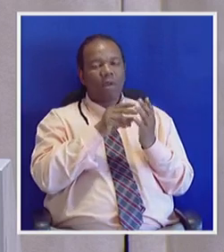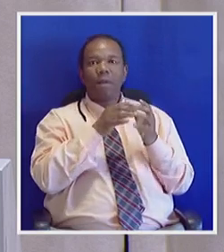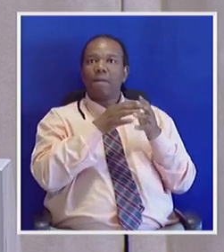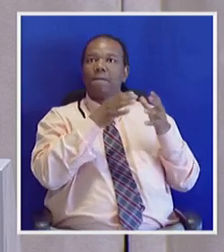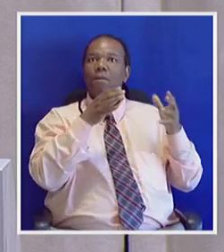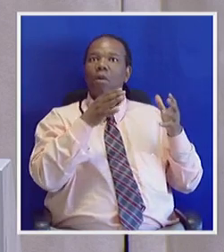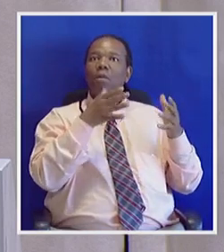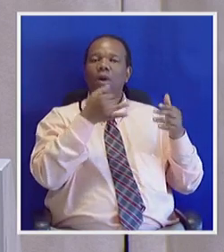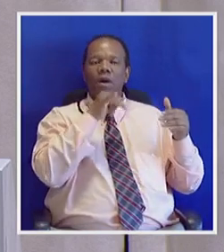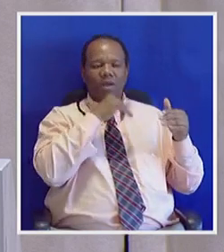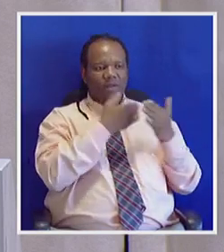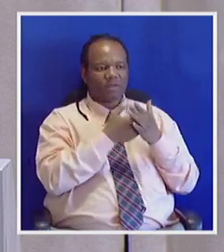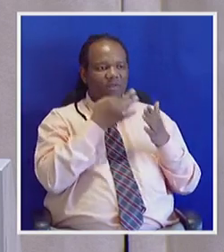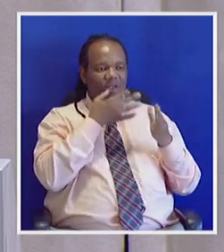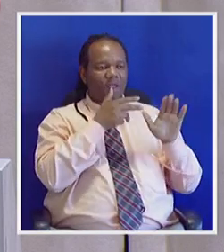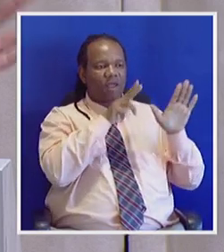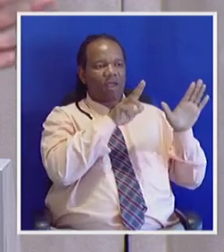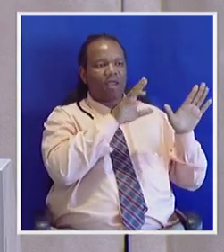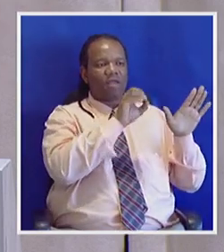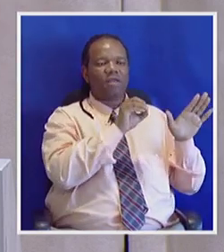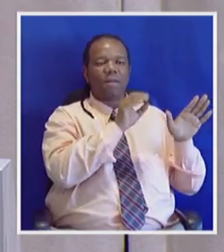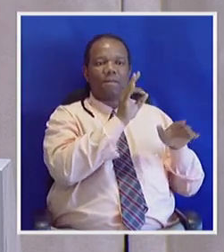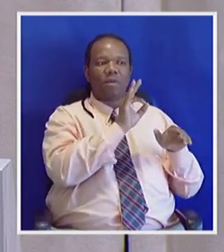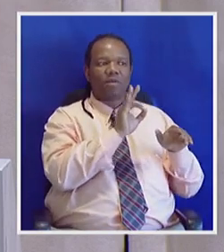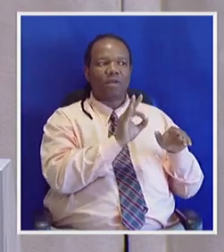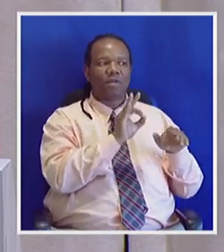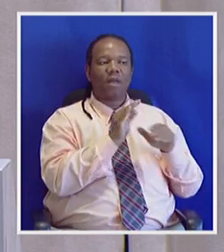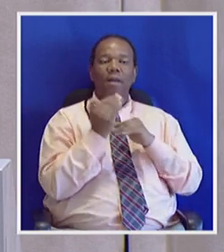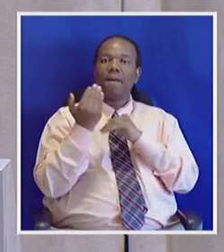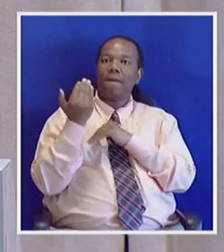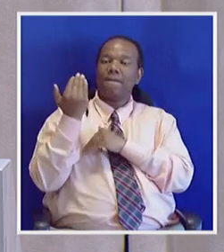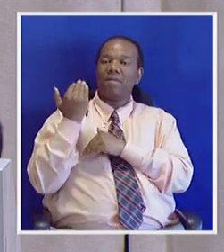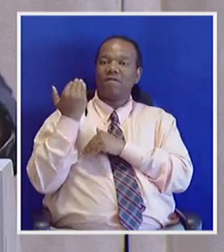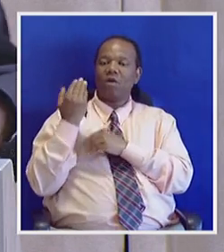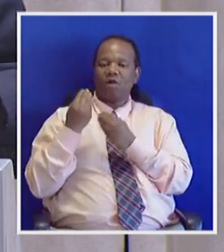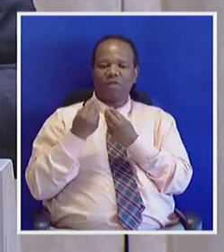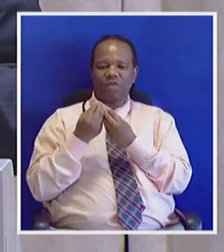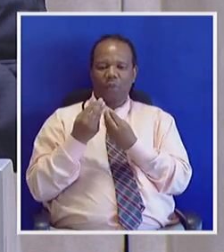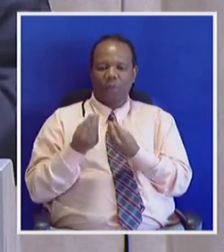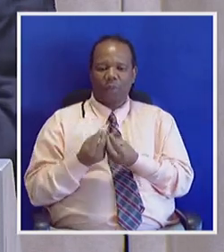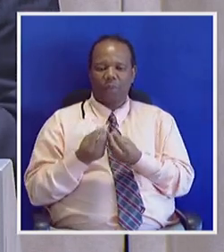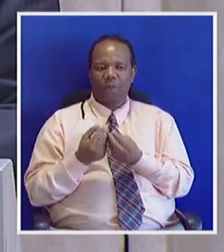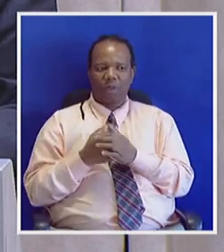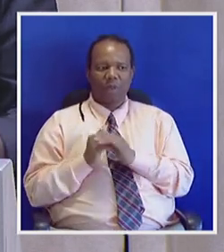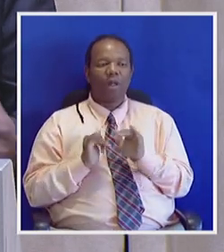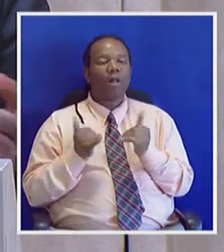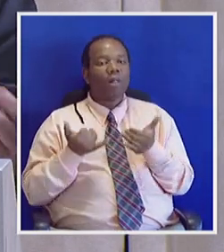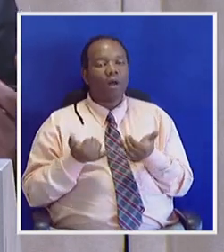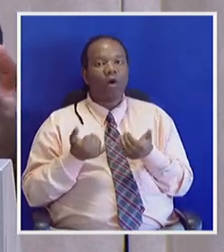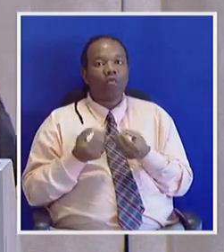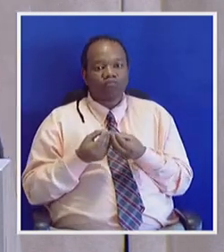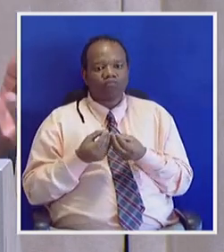80 percentages, whereas before we were much, much, much lower. So we're seeing a great